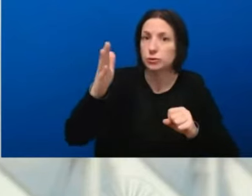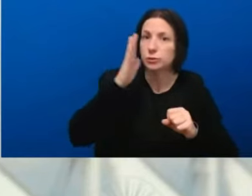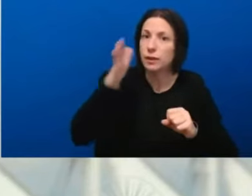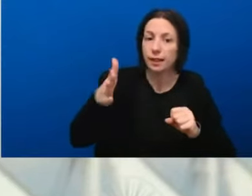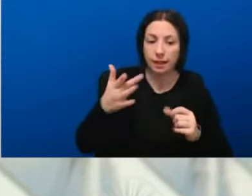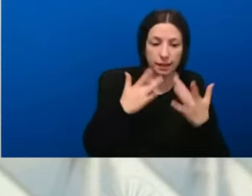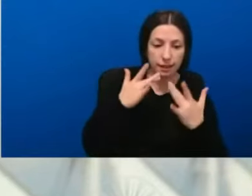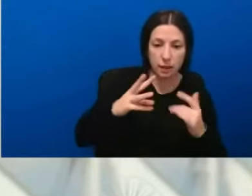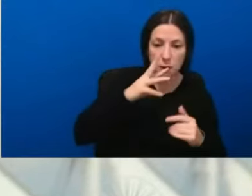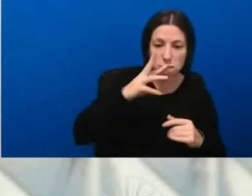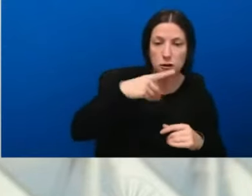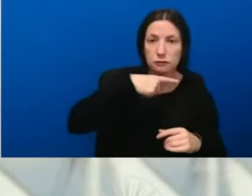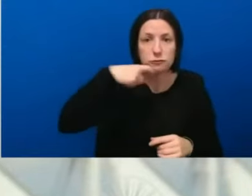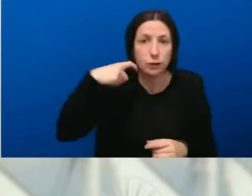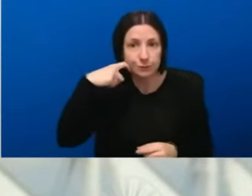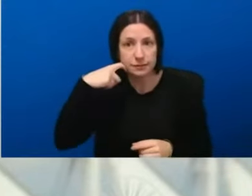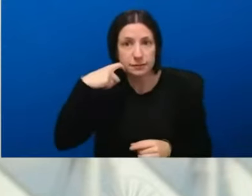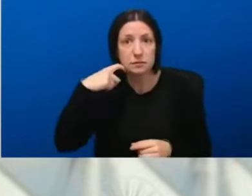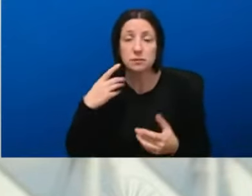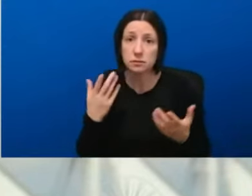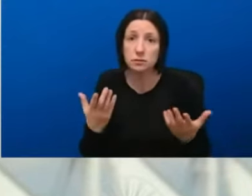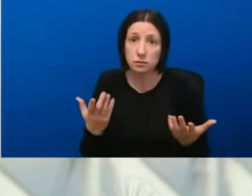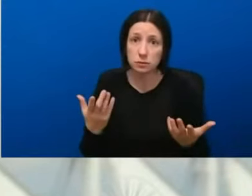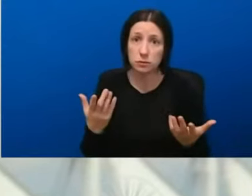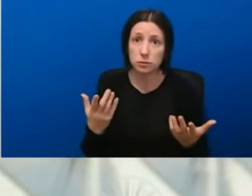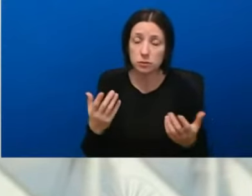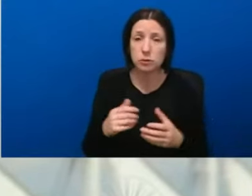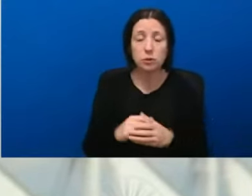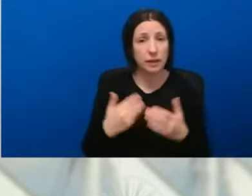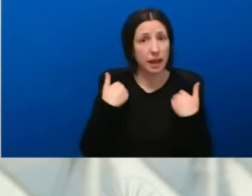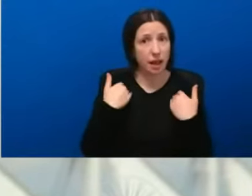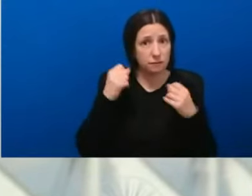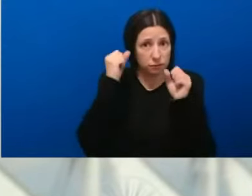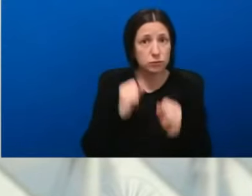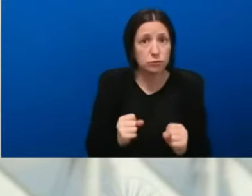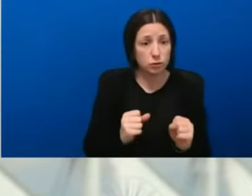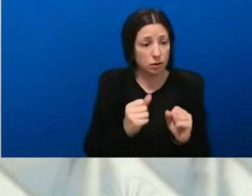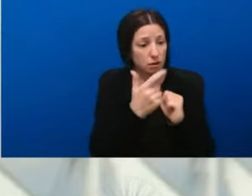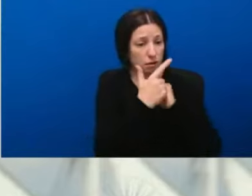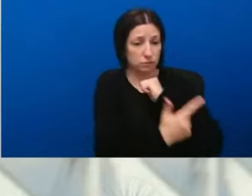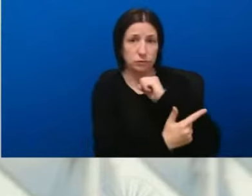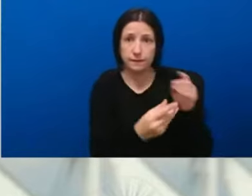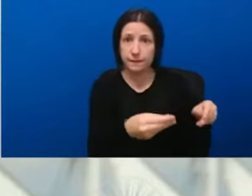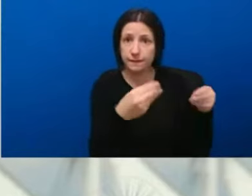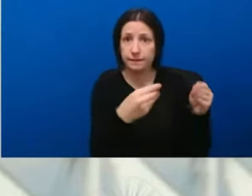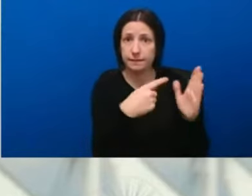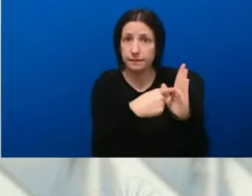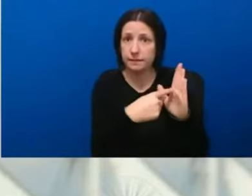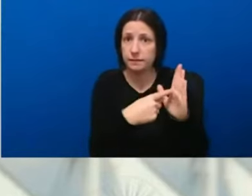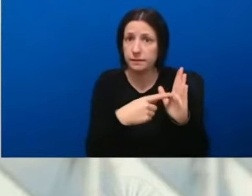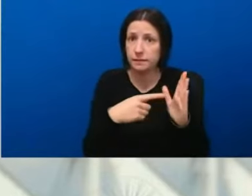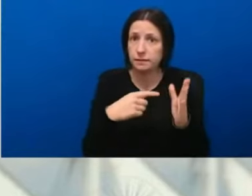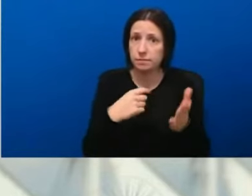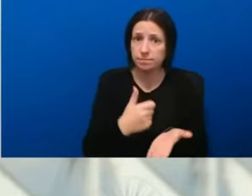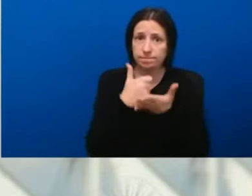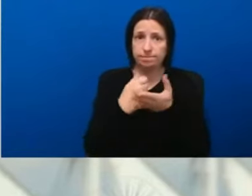So we have a good, a strong legislative